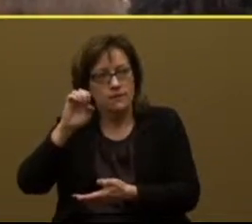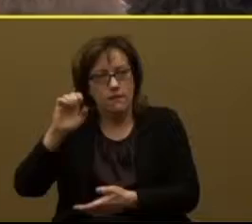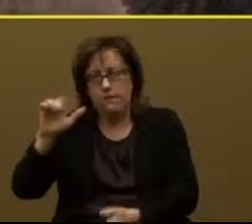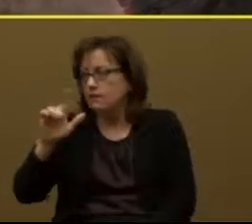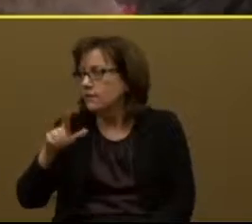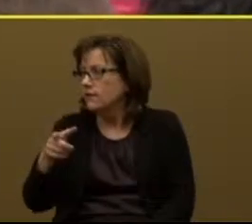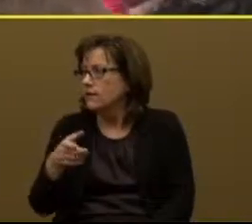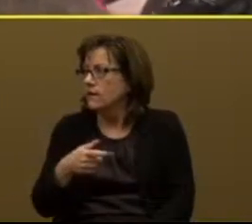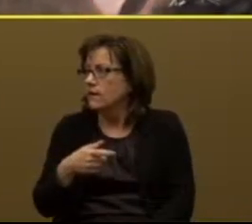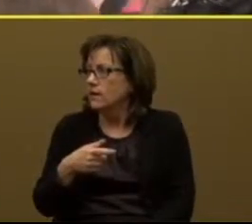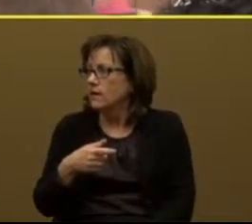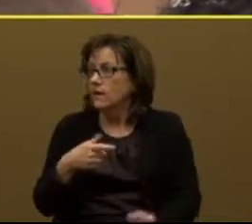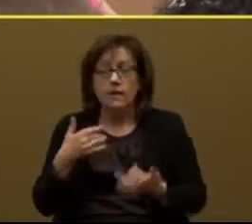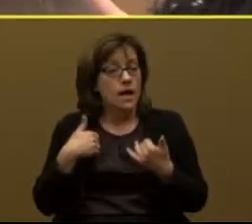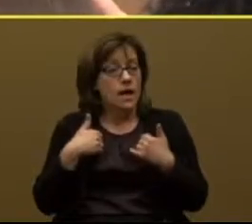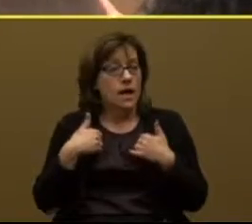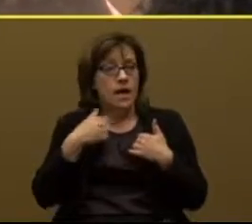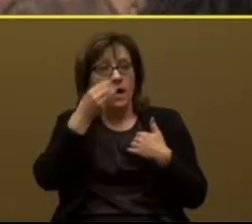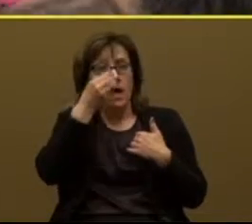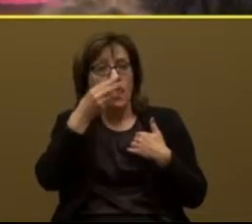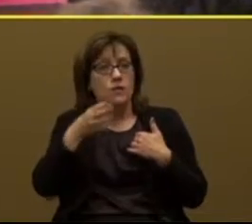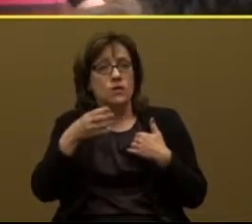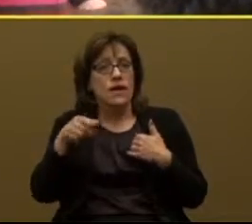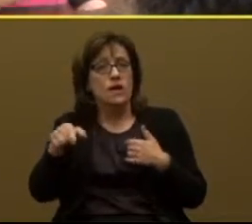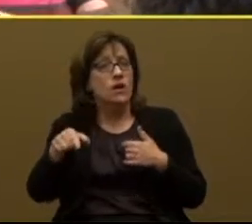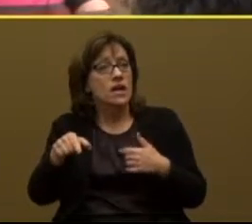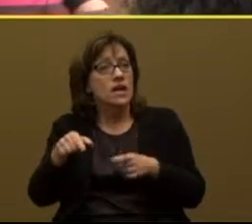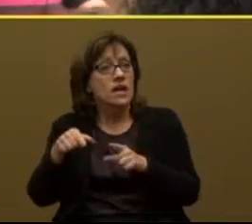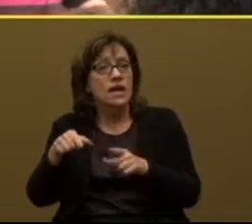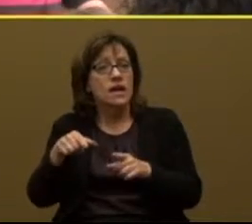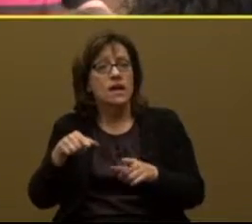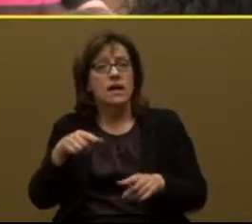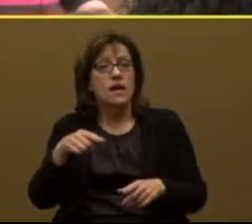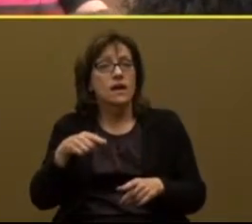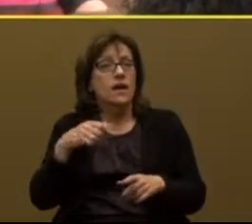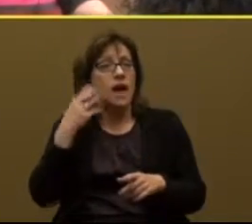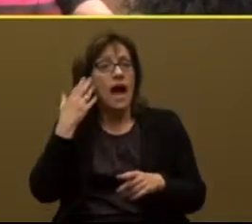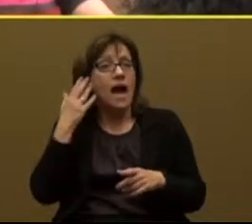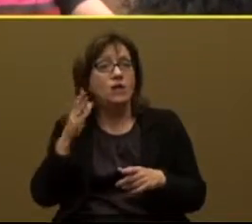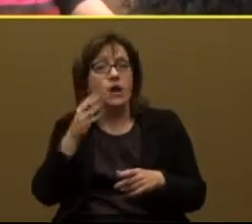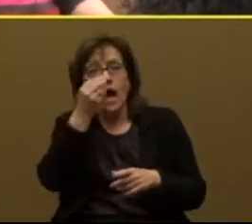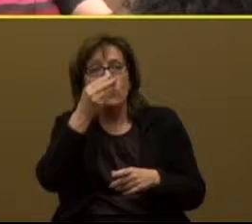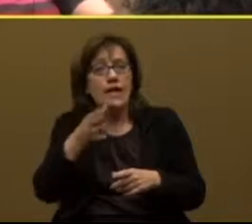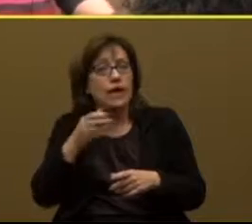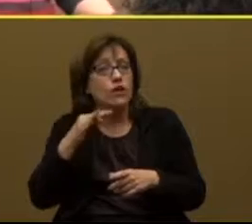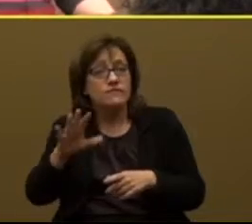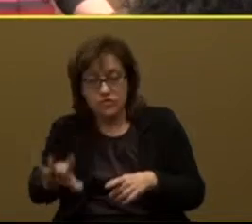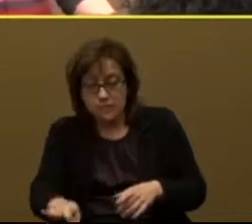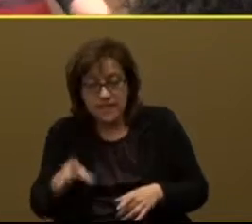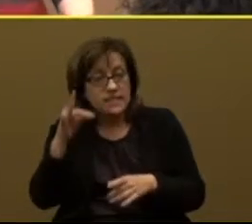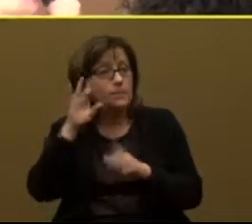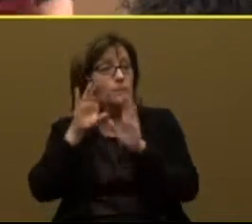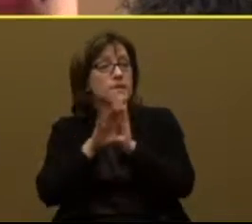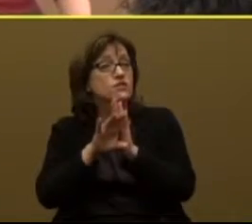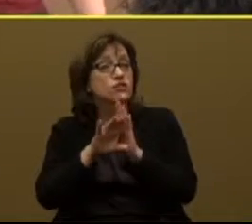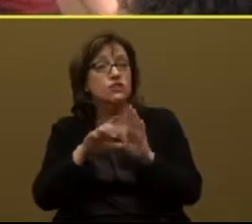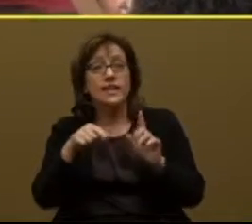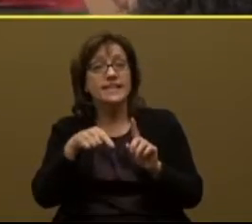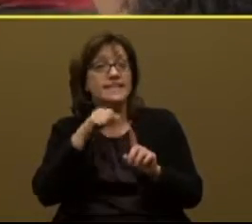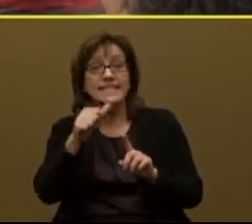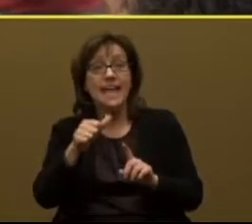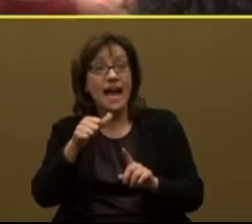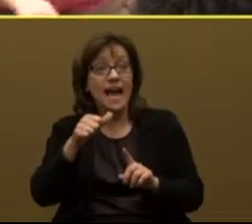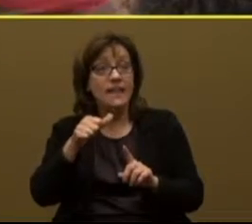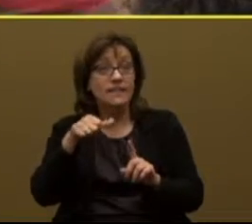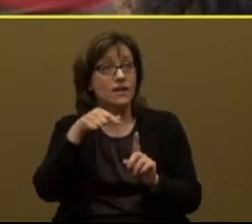I don't care if this has a picture of a pretzel, if she knows that there's a picture of a pretzel on it. I